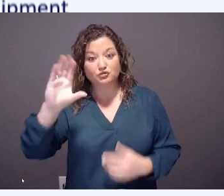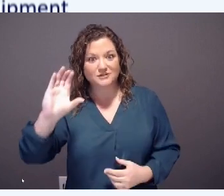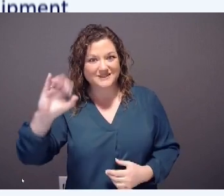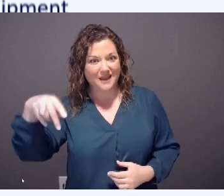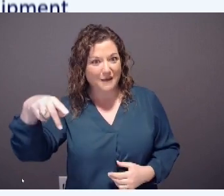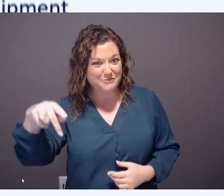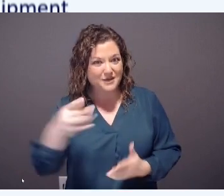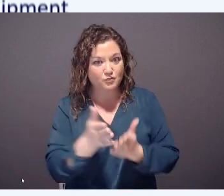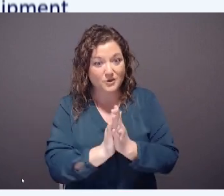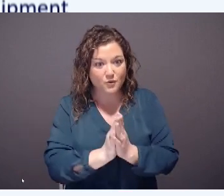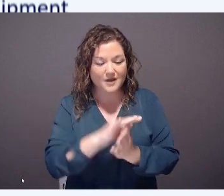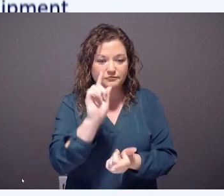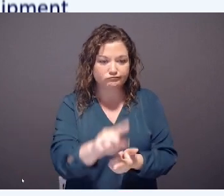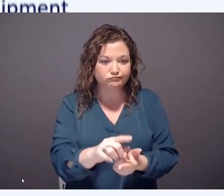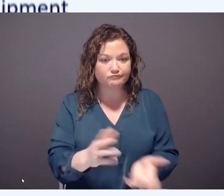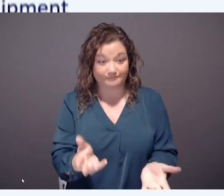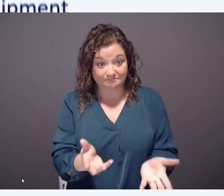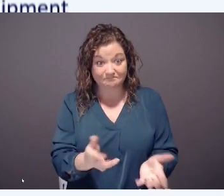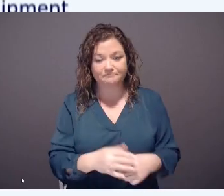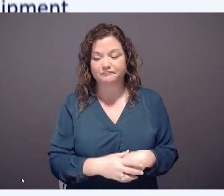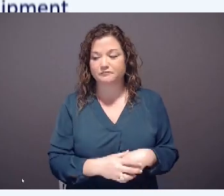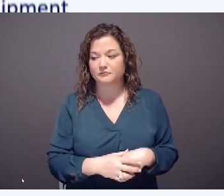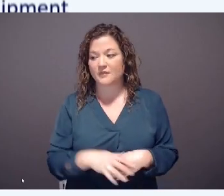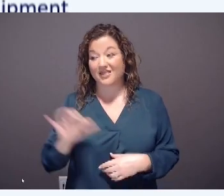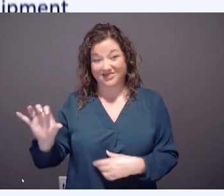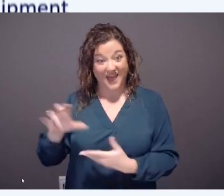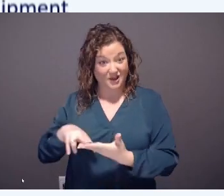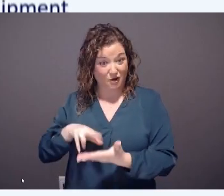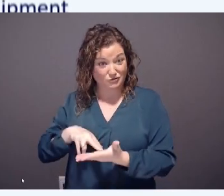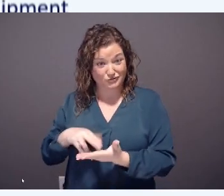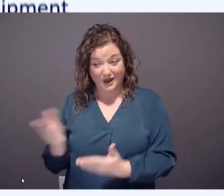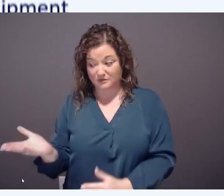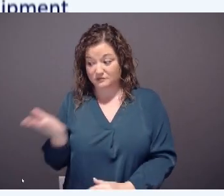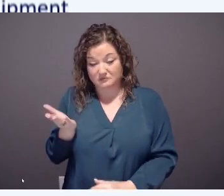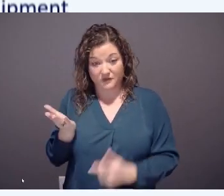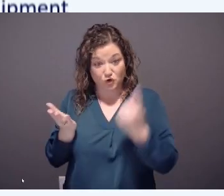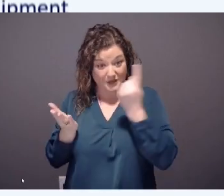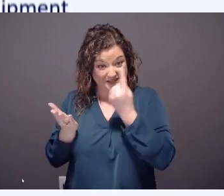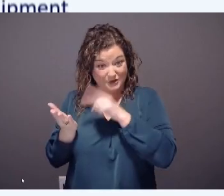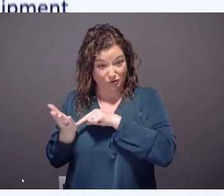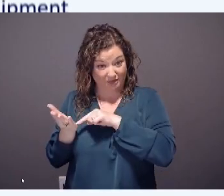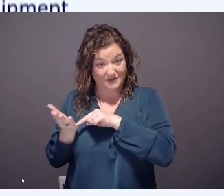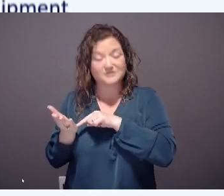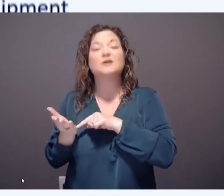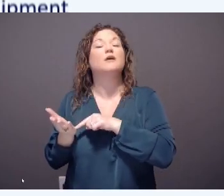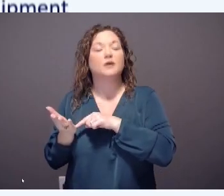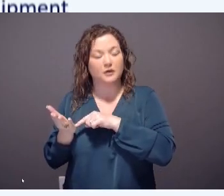And then one thing to mention about the contract that's on the agenda for consideration today is